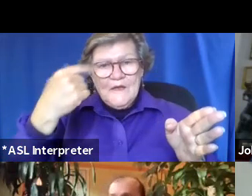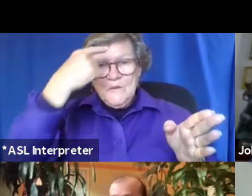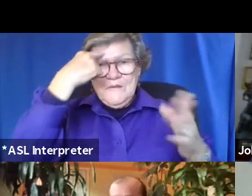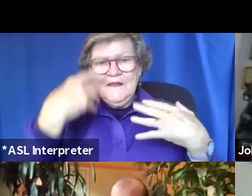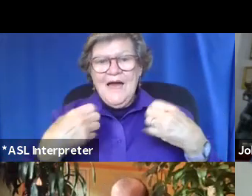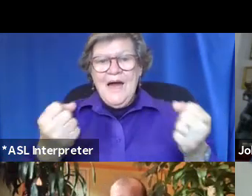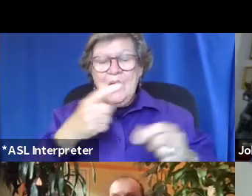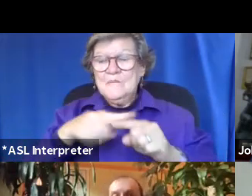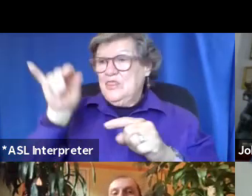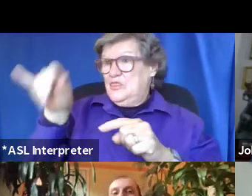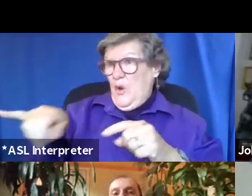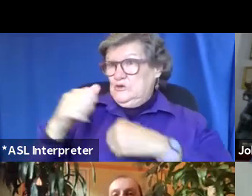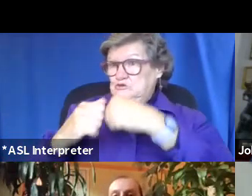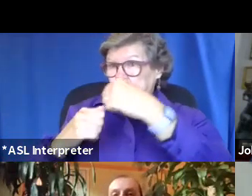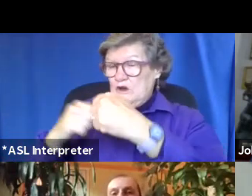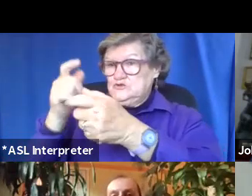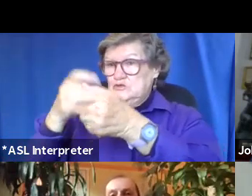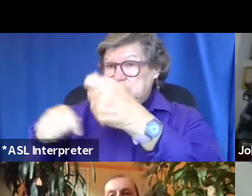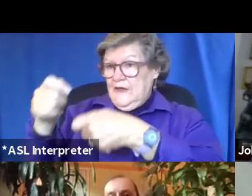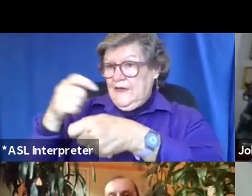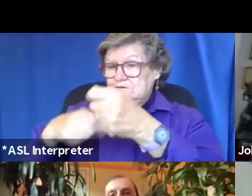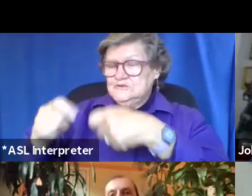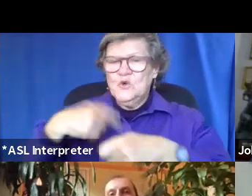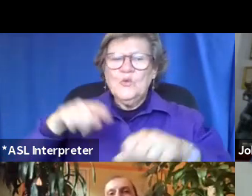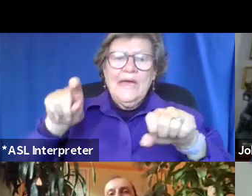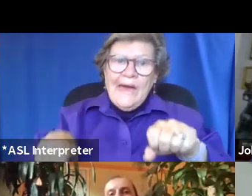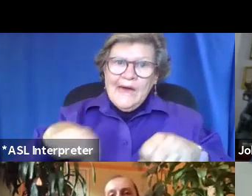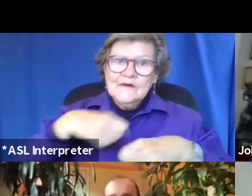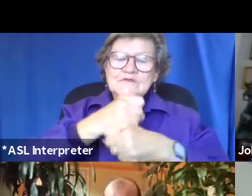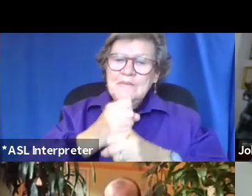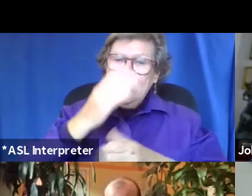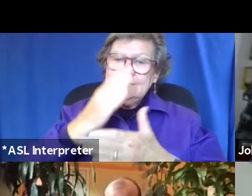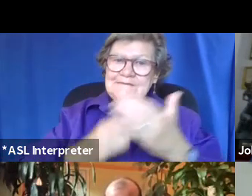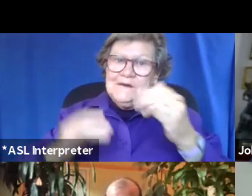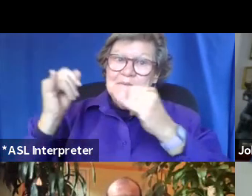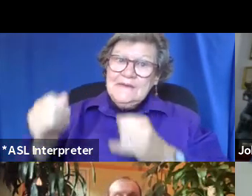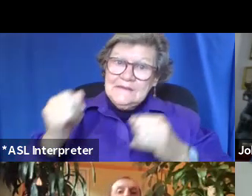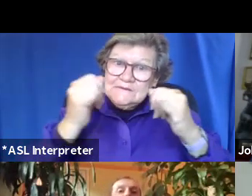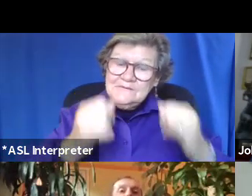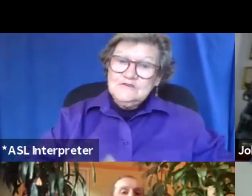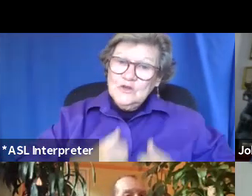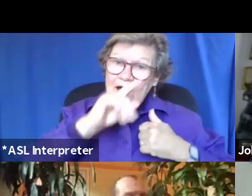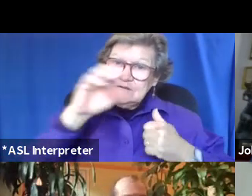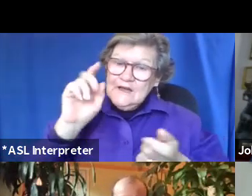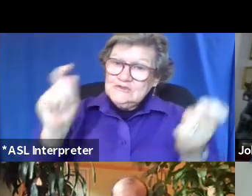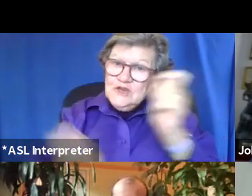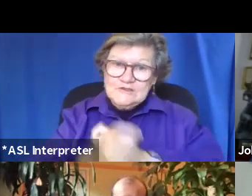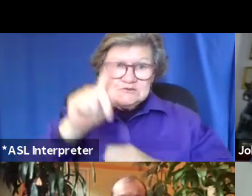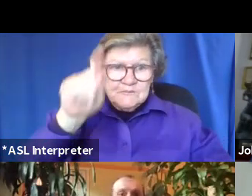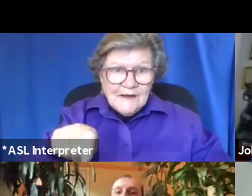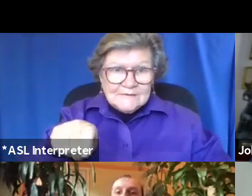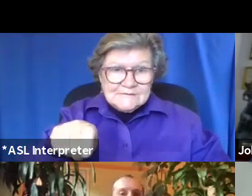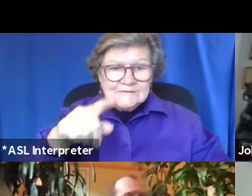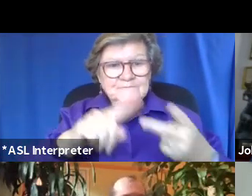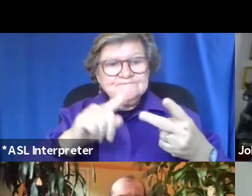these structural changes, we have to make some serious individual lifestyle changes. We have to